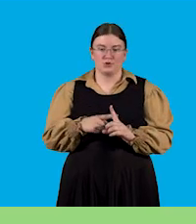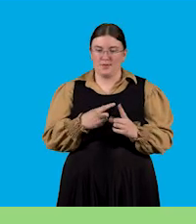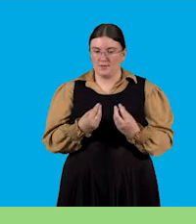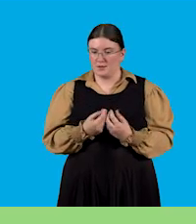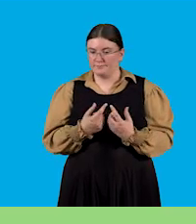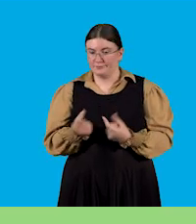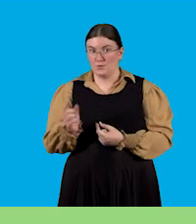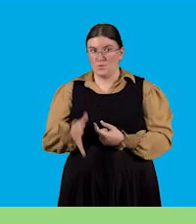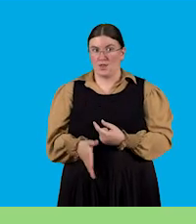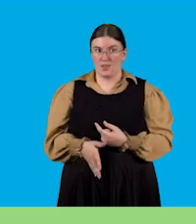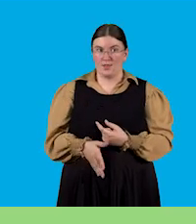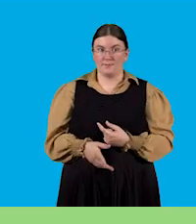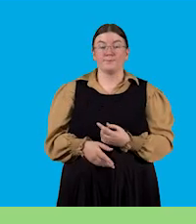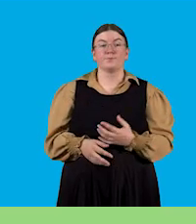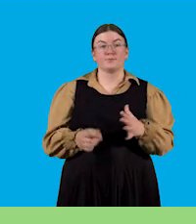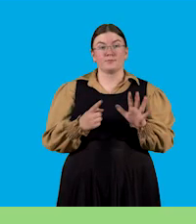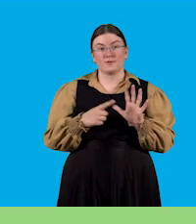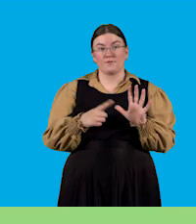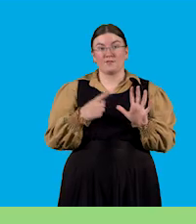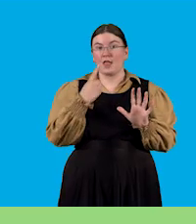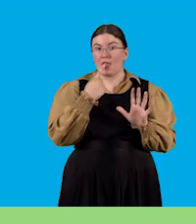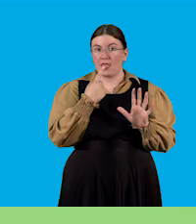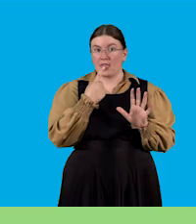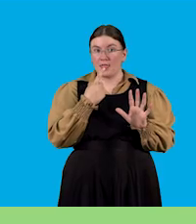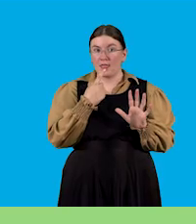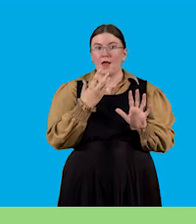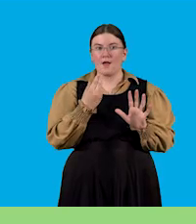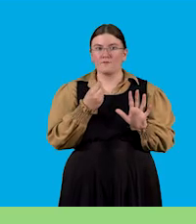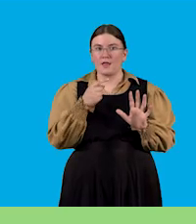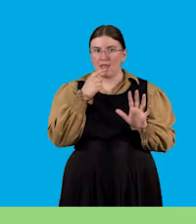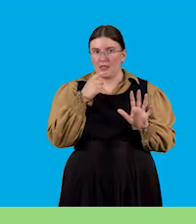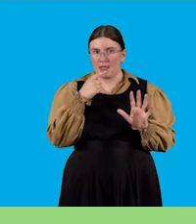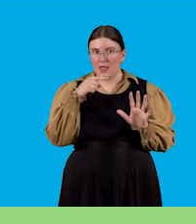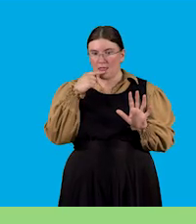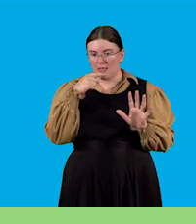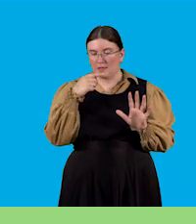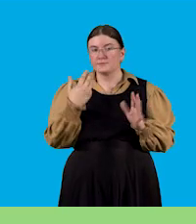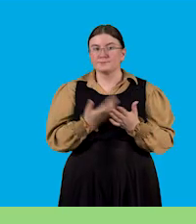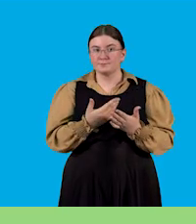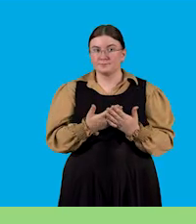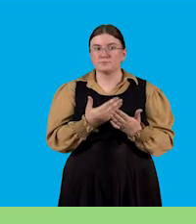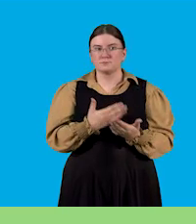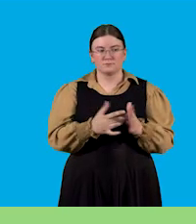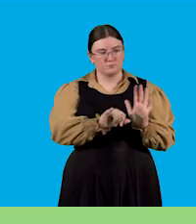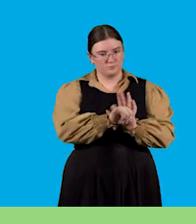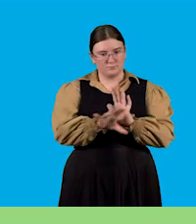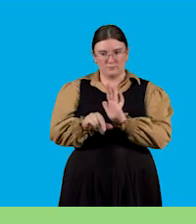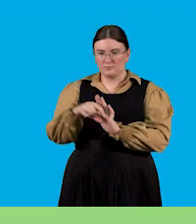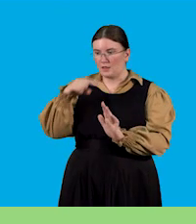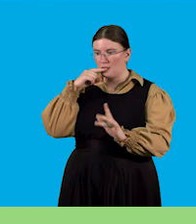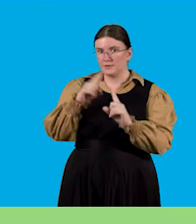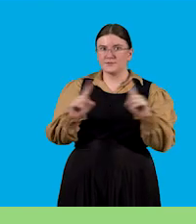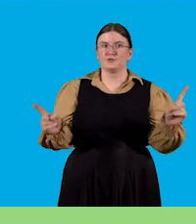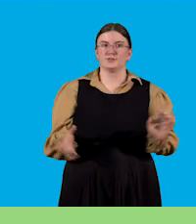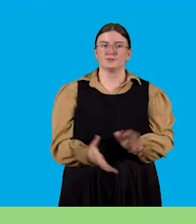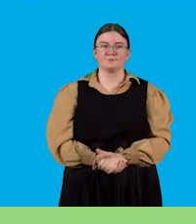we have the tongue. The tongue has taste buds on the tongue that can distinguish between different flavors.